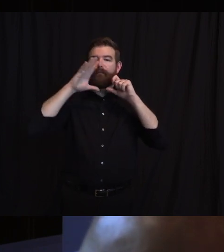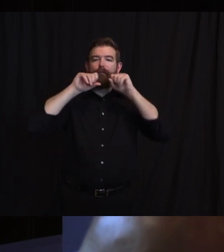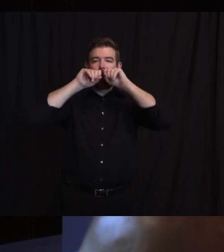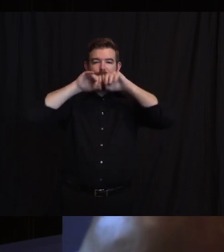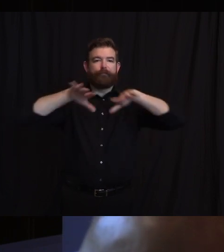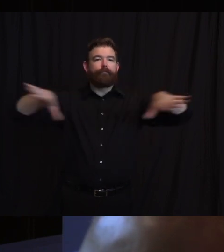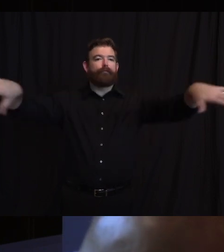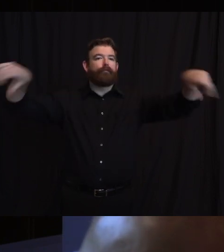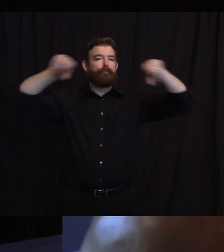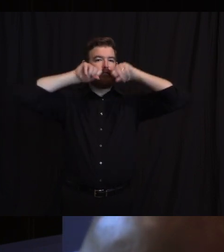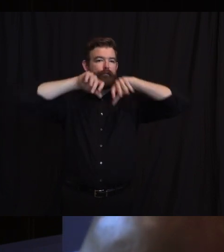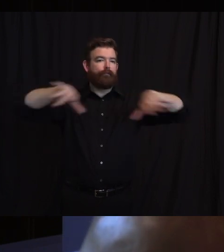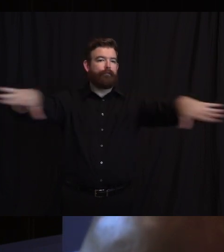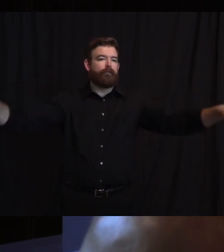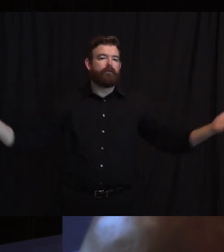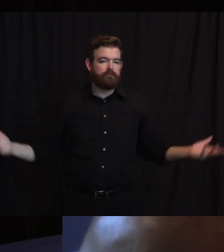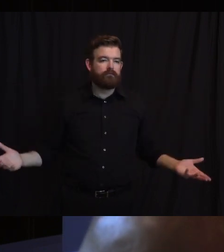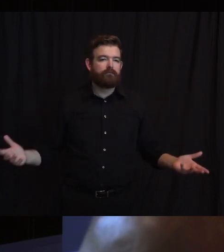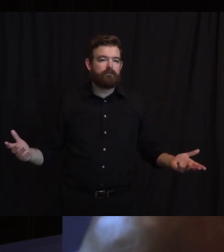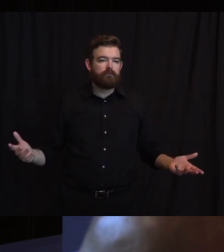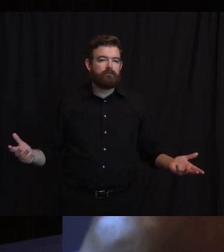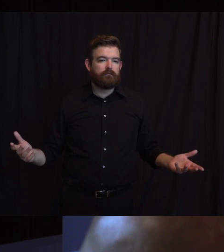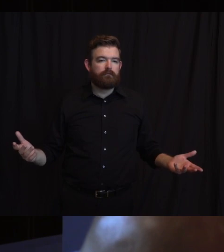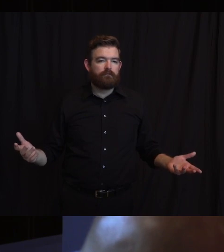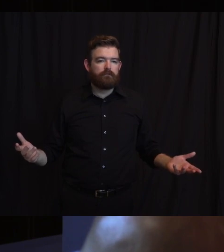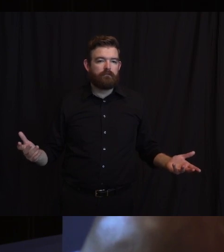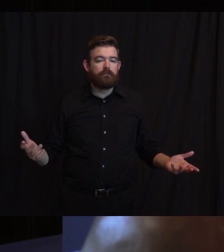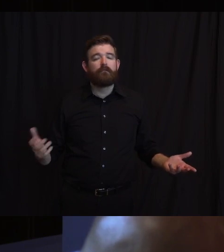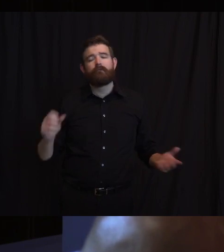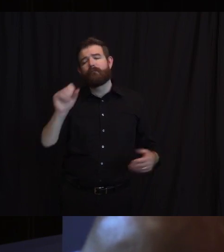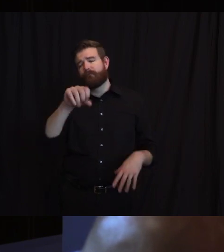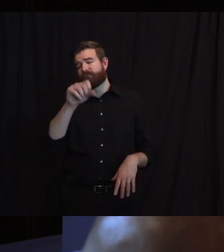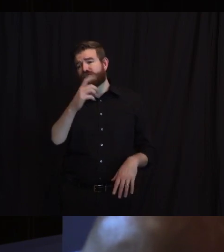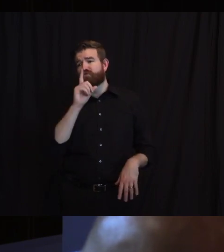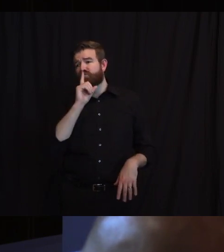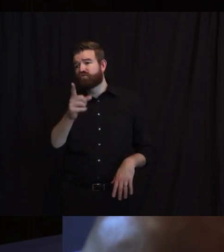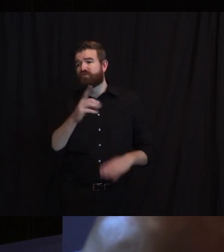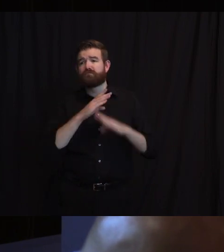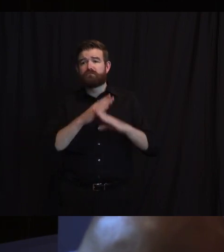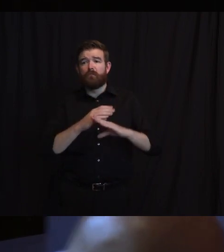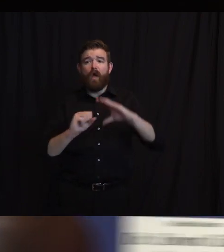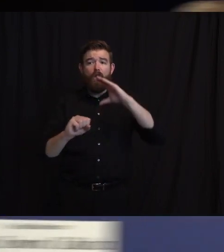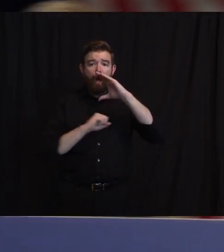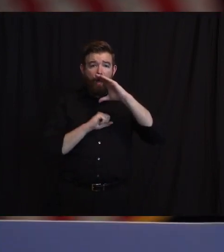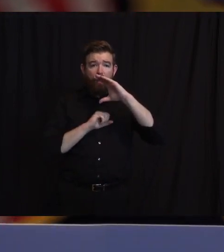than coughing and that sort of stuff, but it's not doing everything that it should be doing.